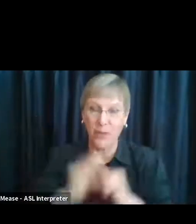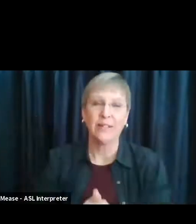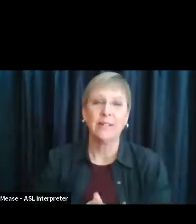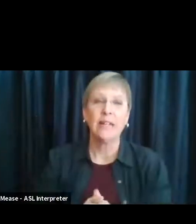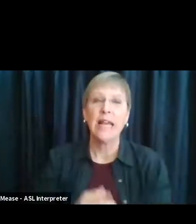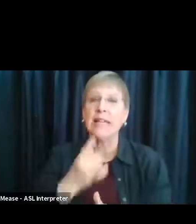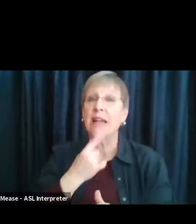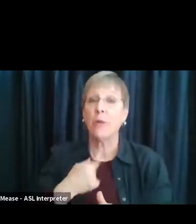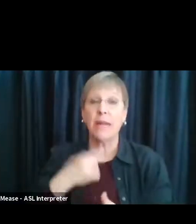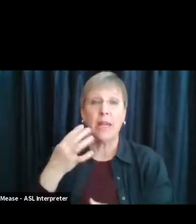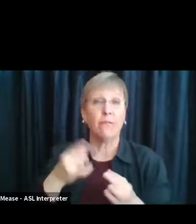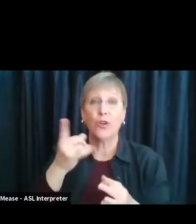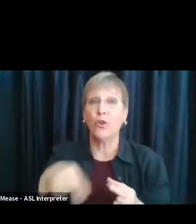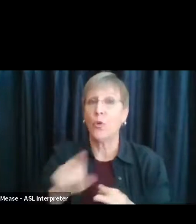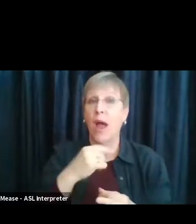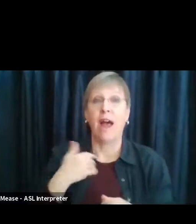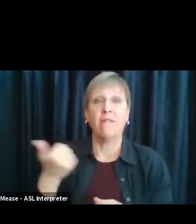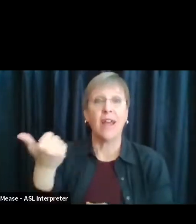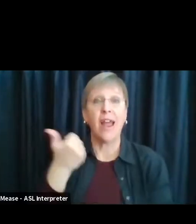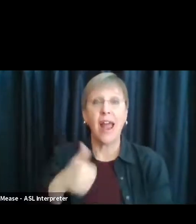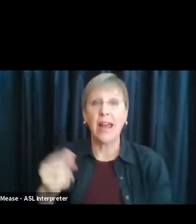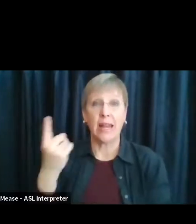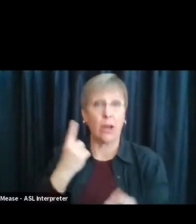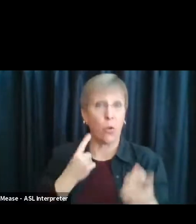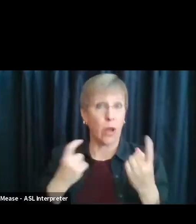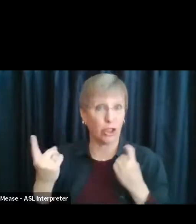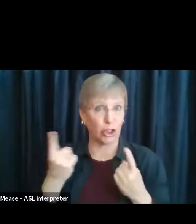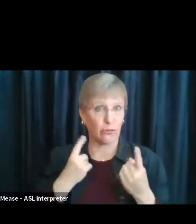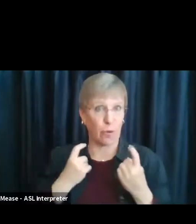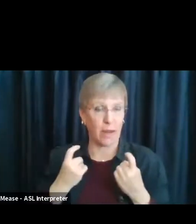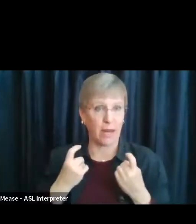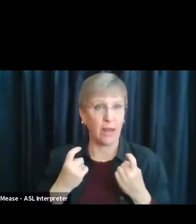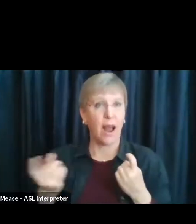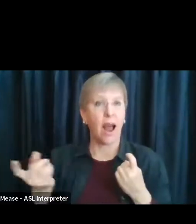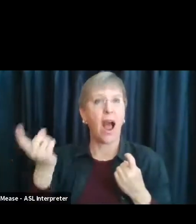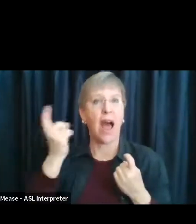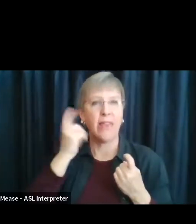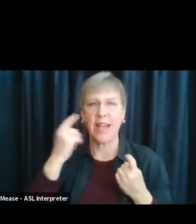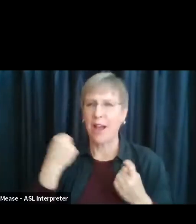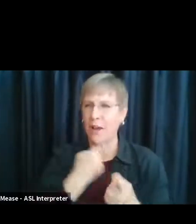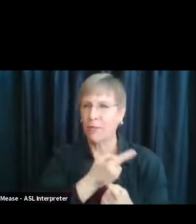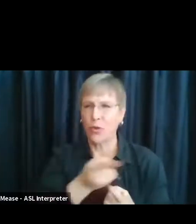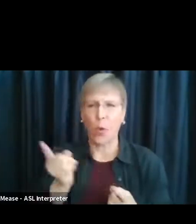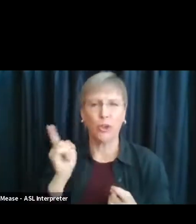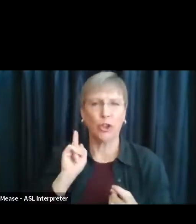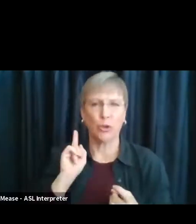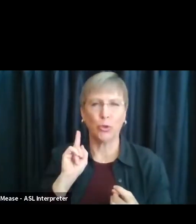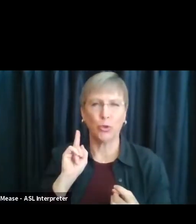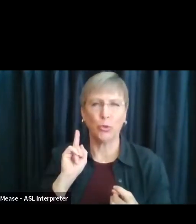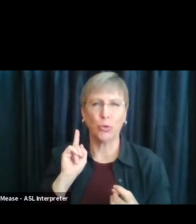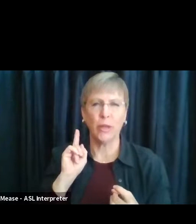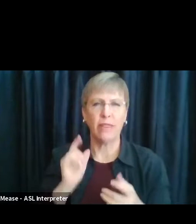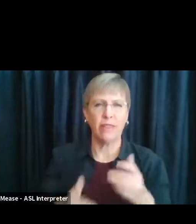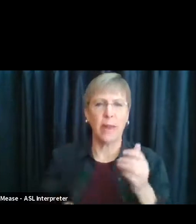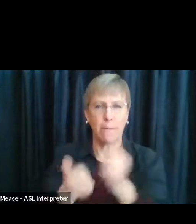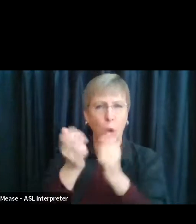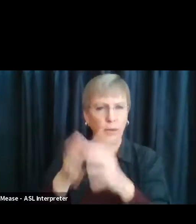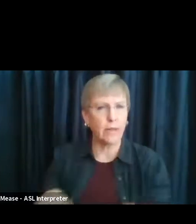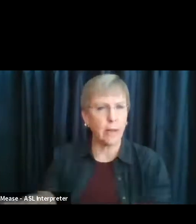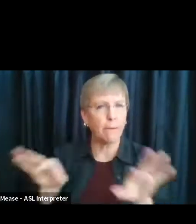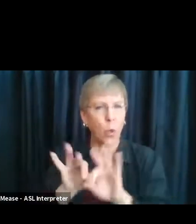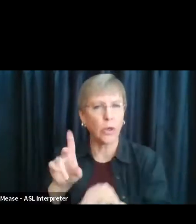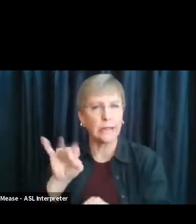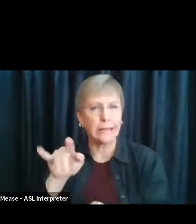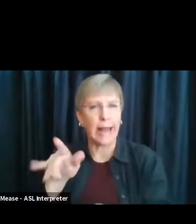Tell me if you have any questions, or I think I've told you the most important